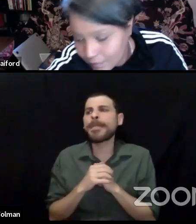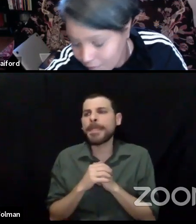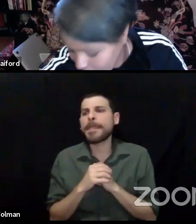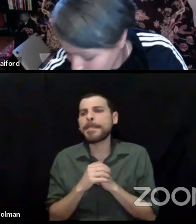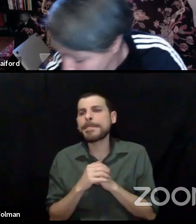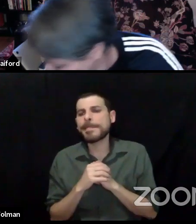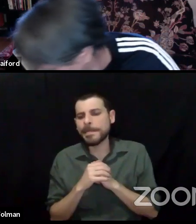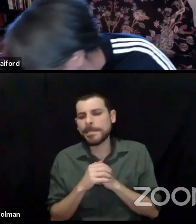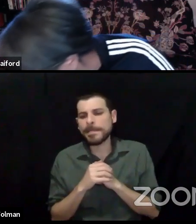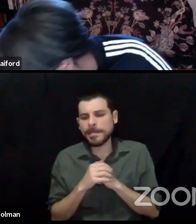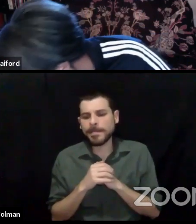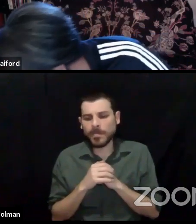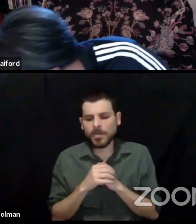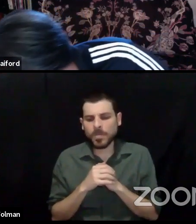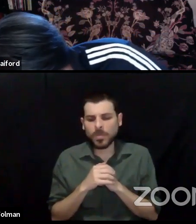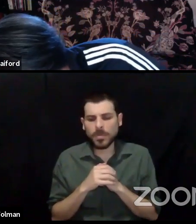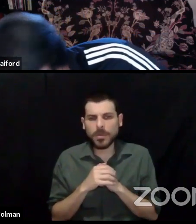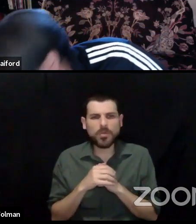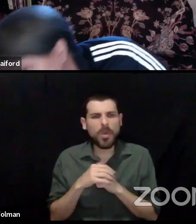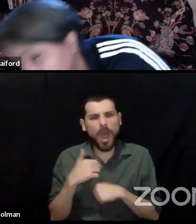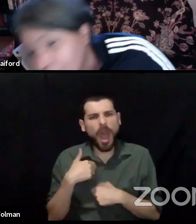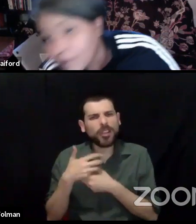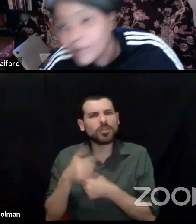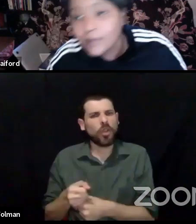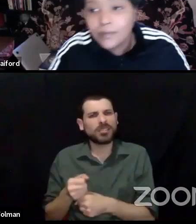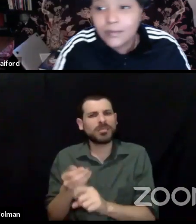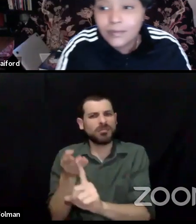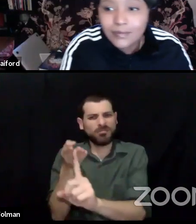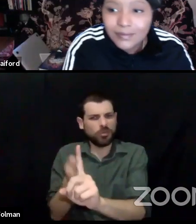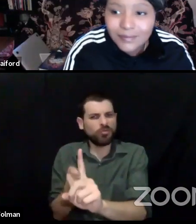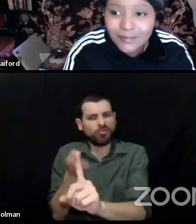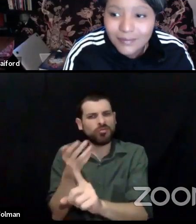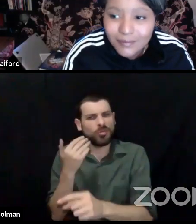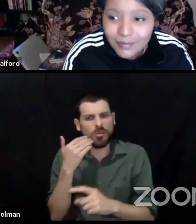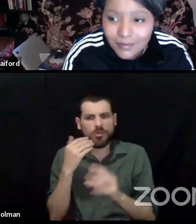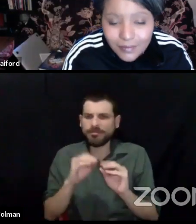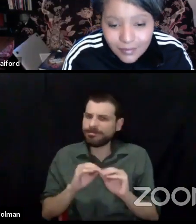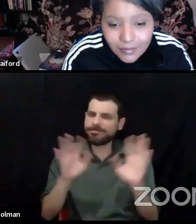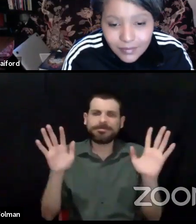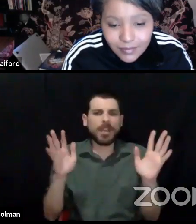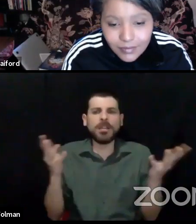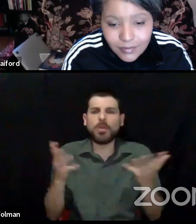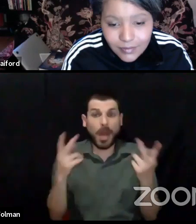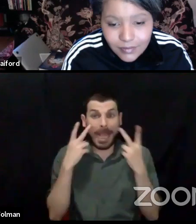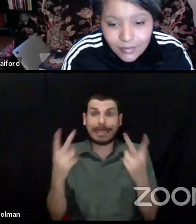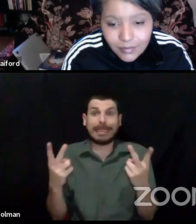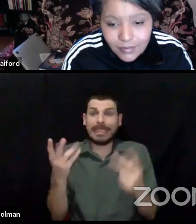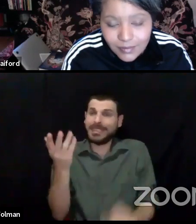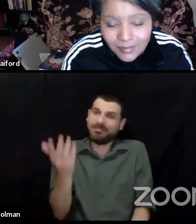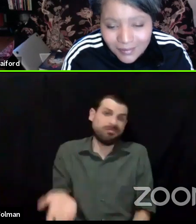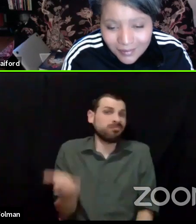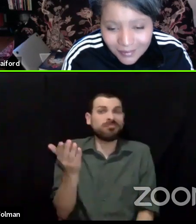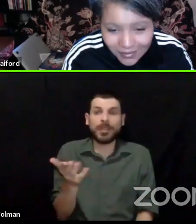I trust, you know, who you are. Transparent. What you see is what you get. You're a real person to